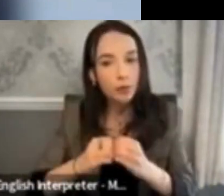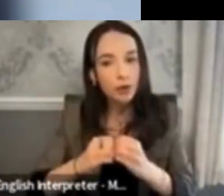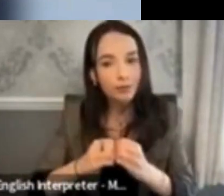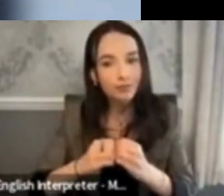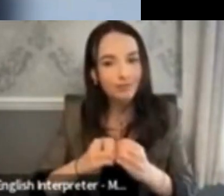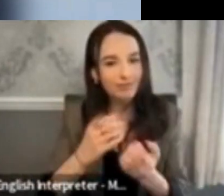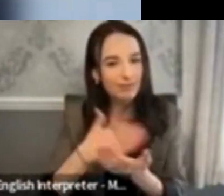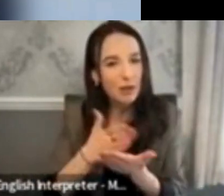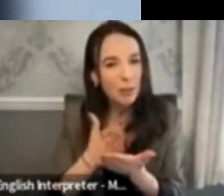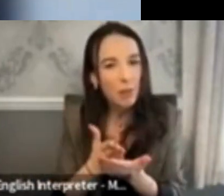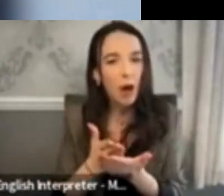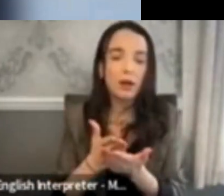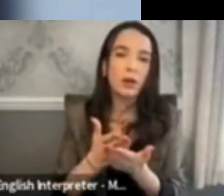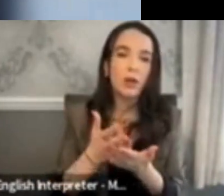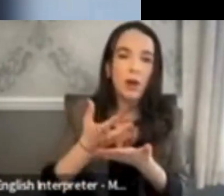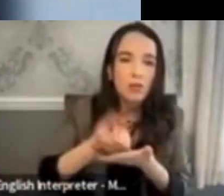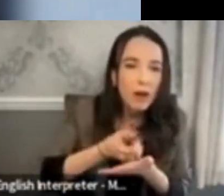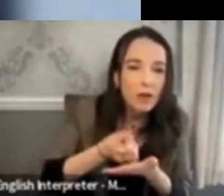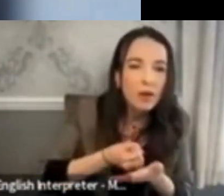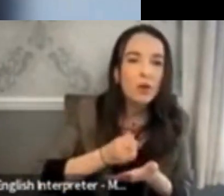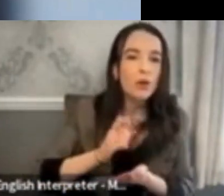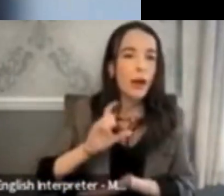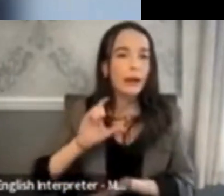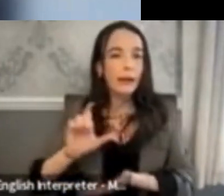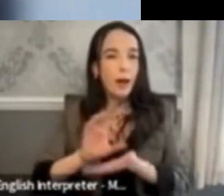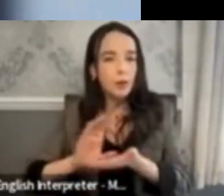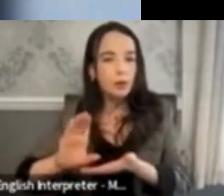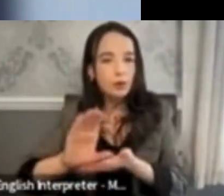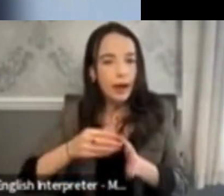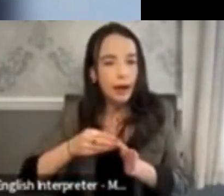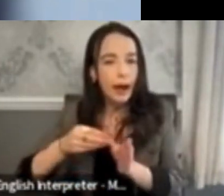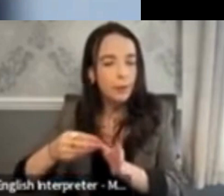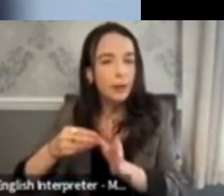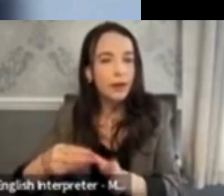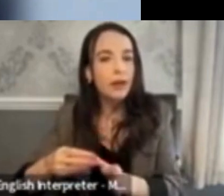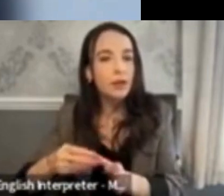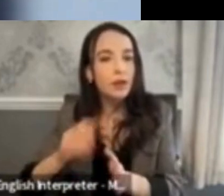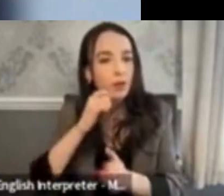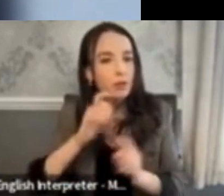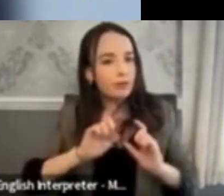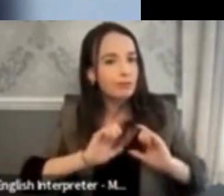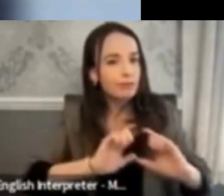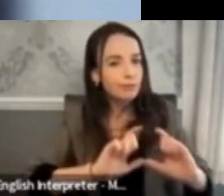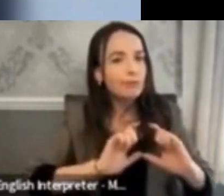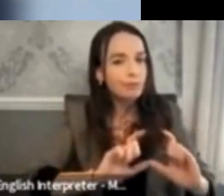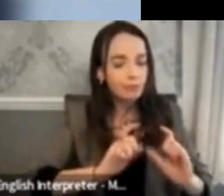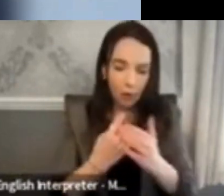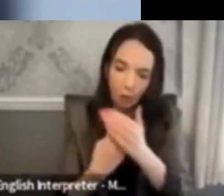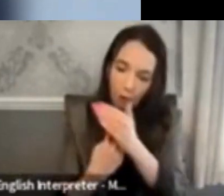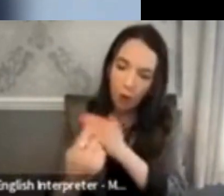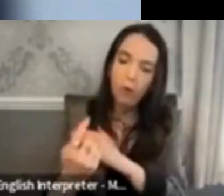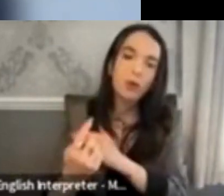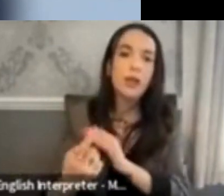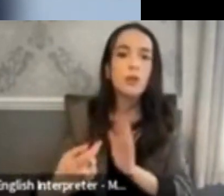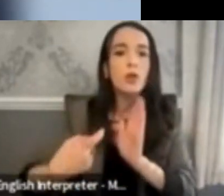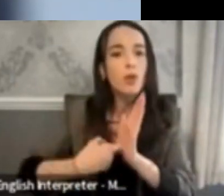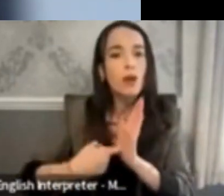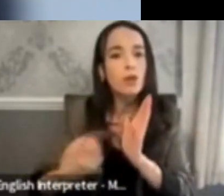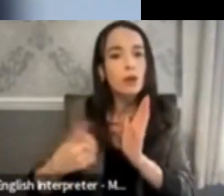revenue and the capital grant allocations, and we were going to continue solely with the revenue and capital grants going forward.